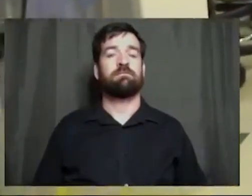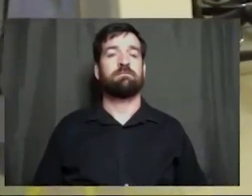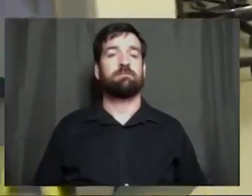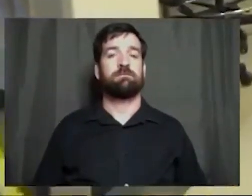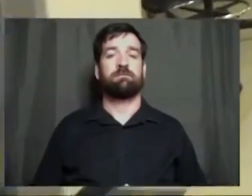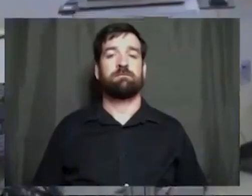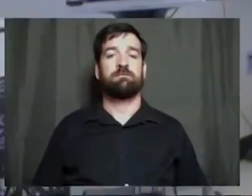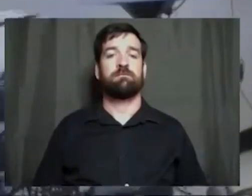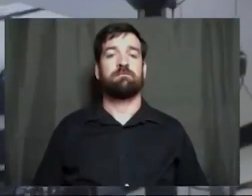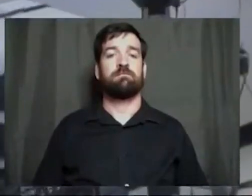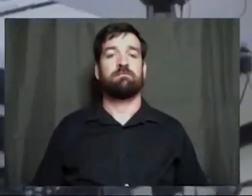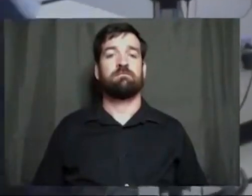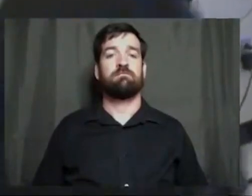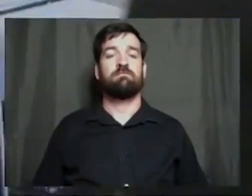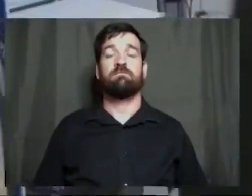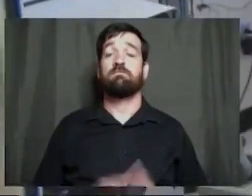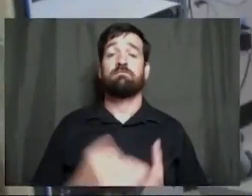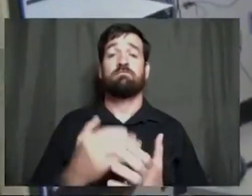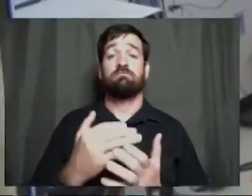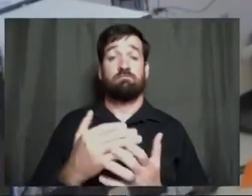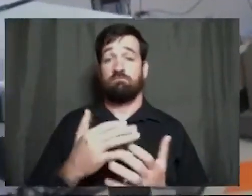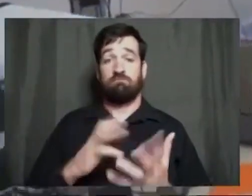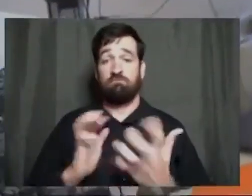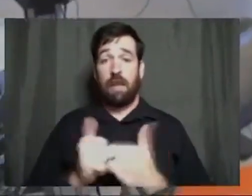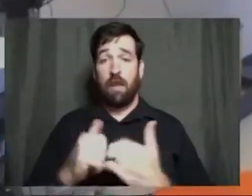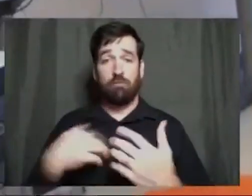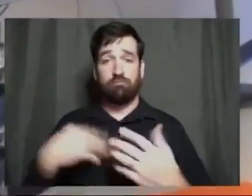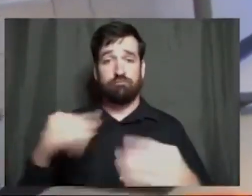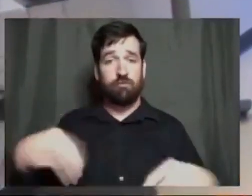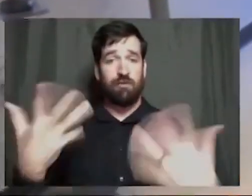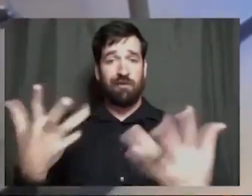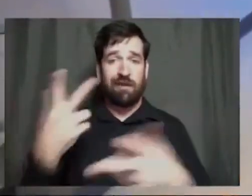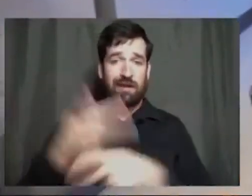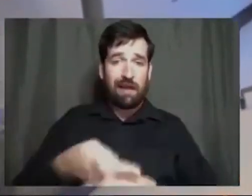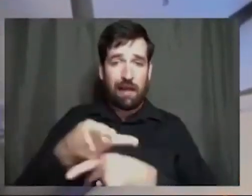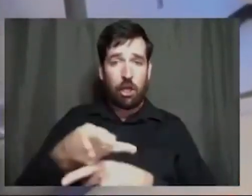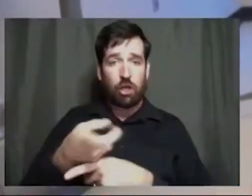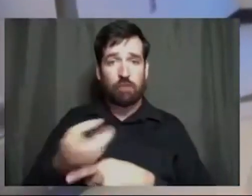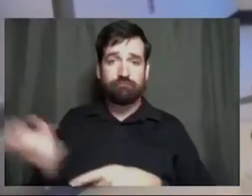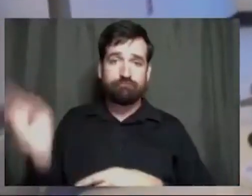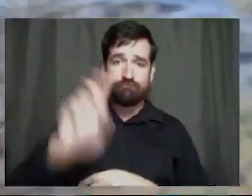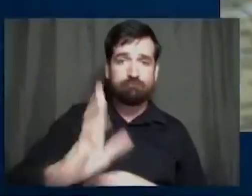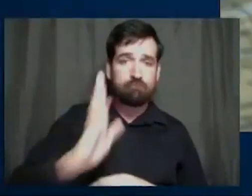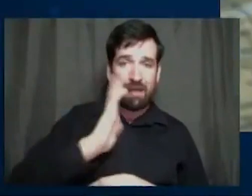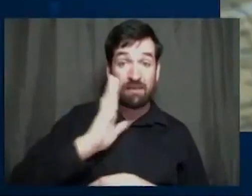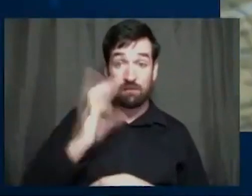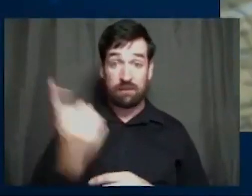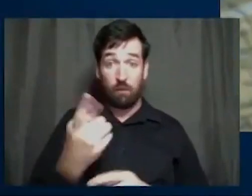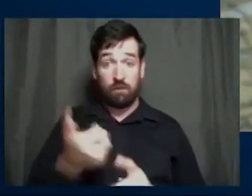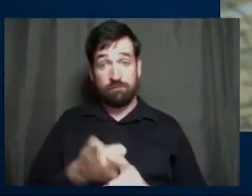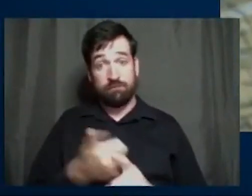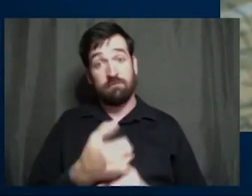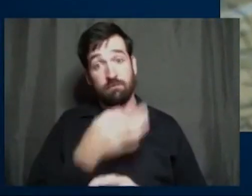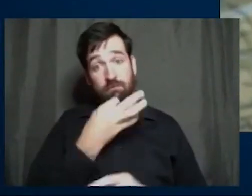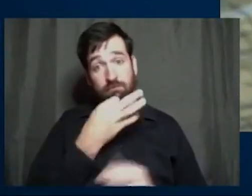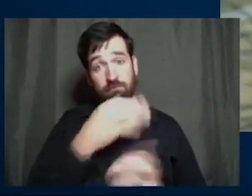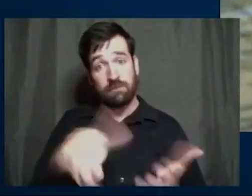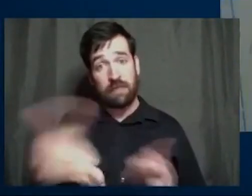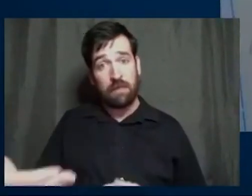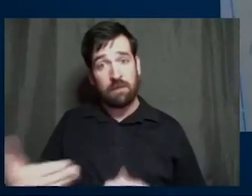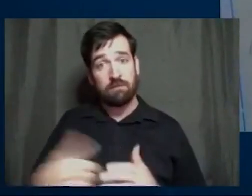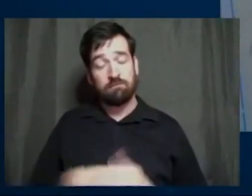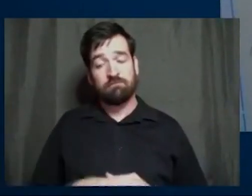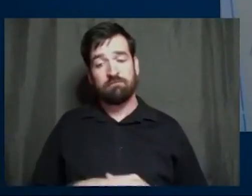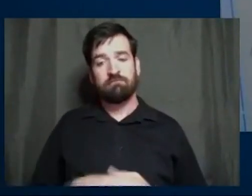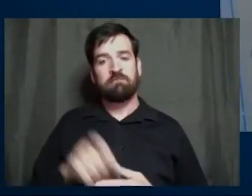Part of the way I provide care for people when I'm at the bedside and someone's dying is having to pay a lot of